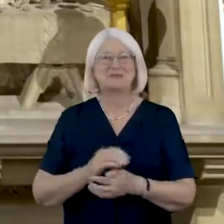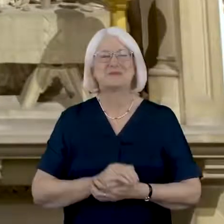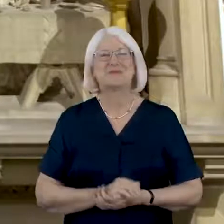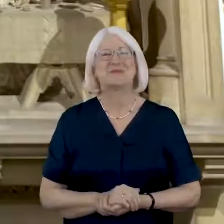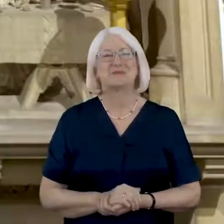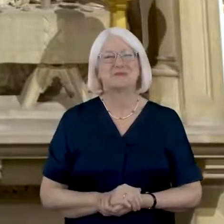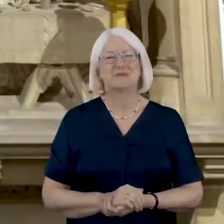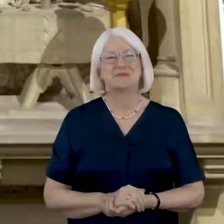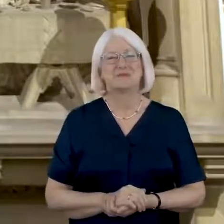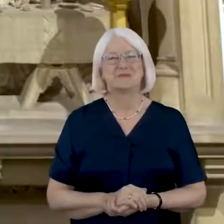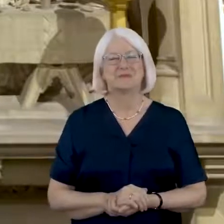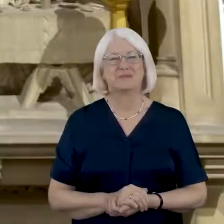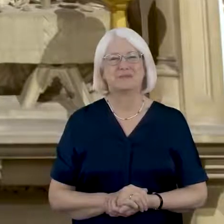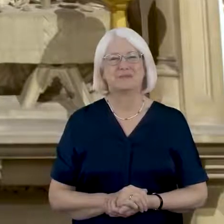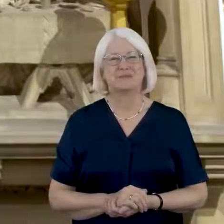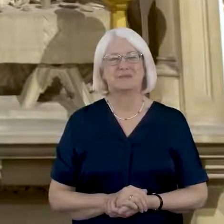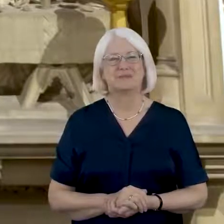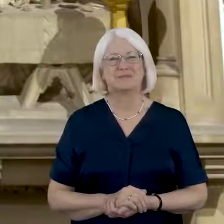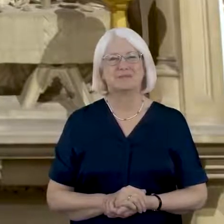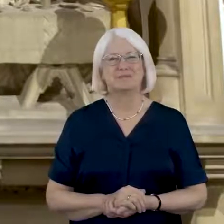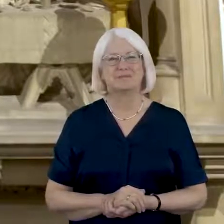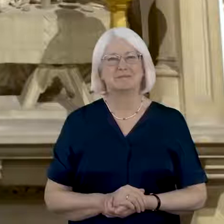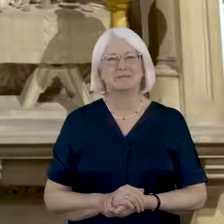Lord, have mercy.